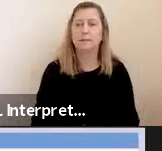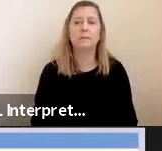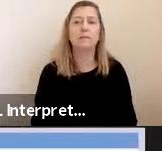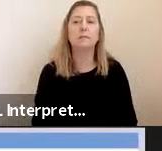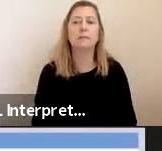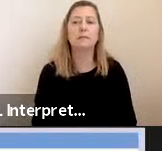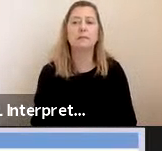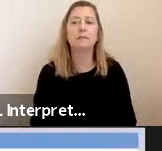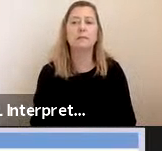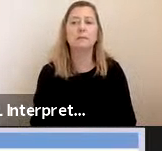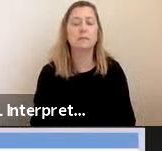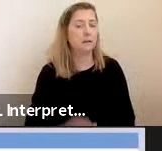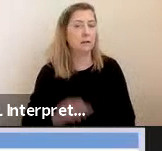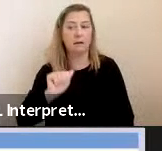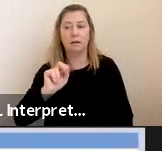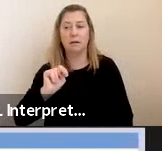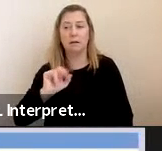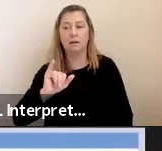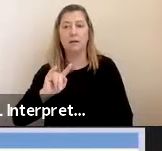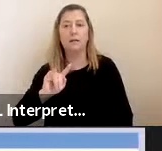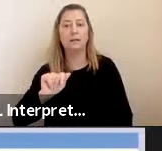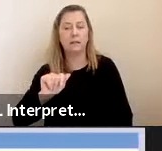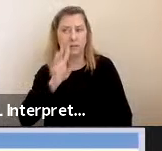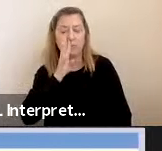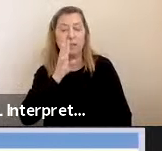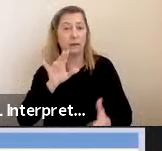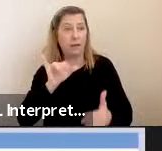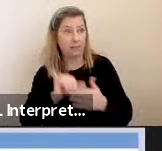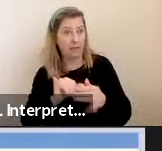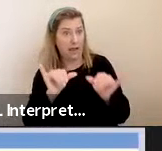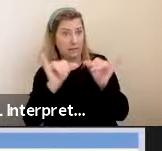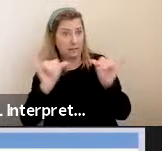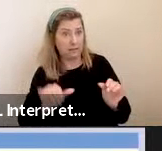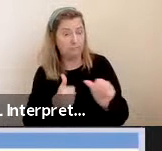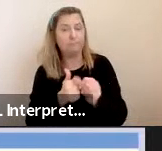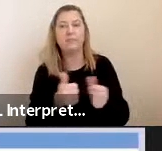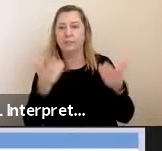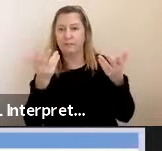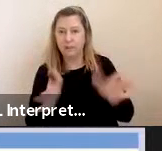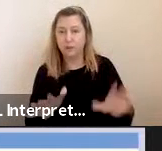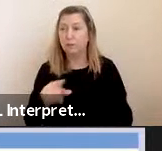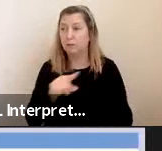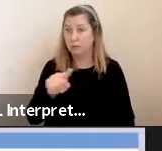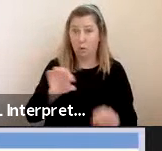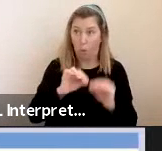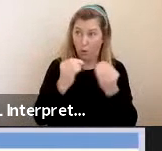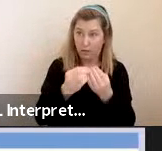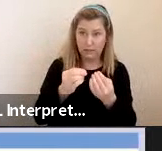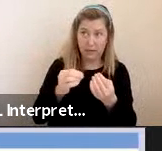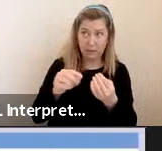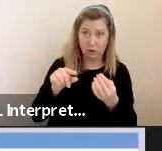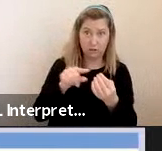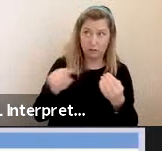That has been, this is Anita, that has been completed, and those organizations that were affected,